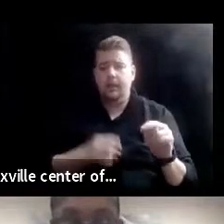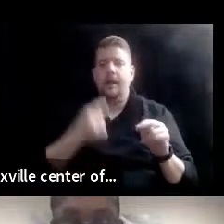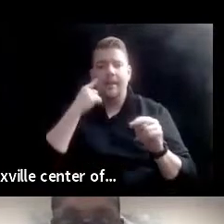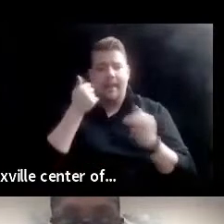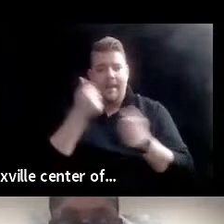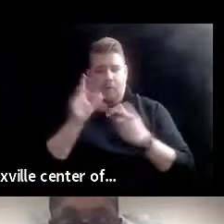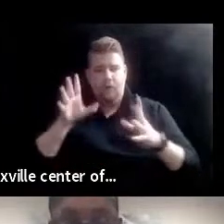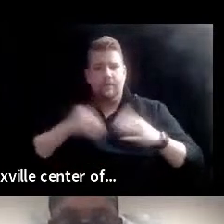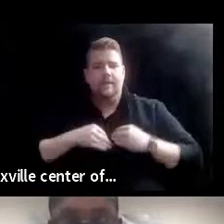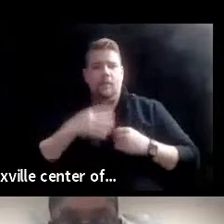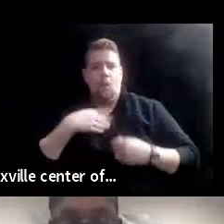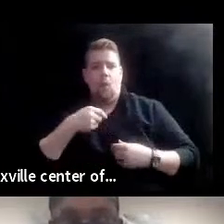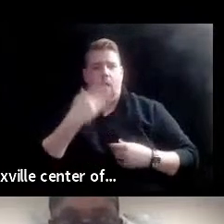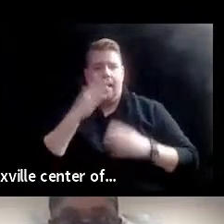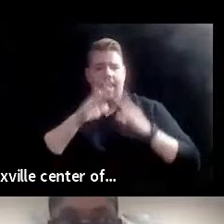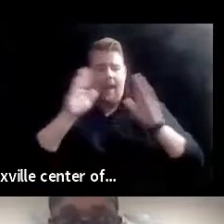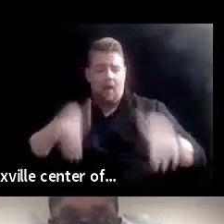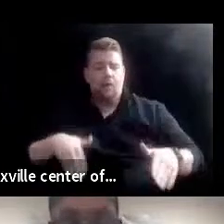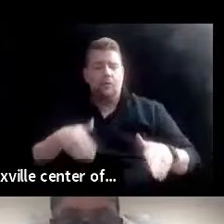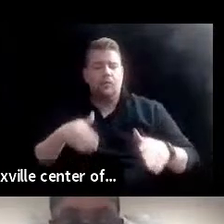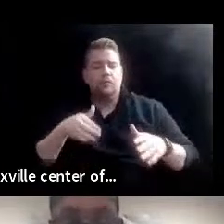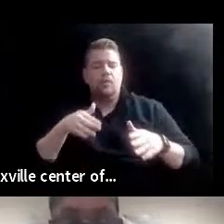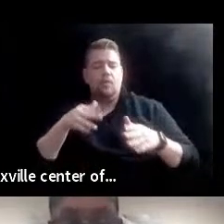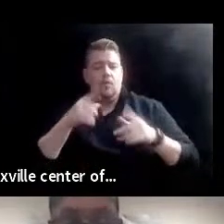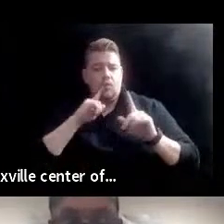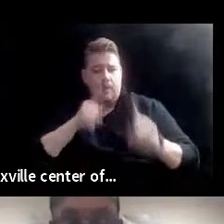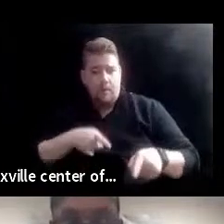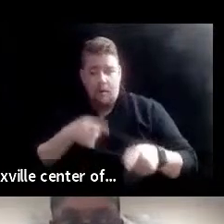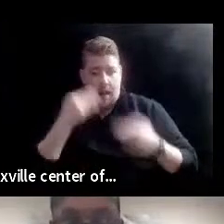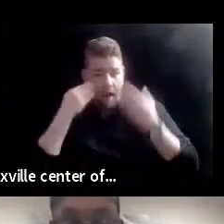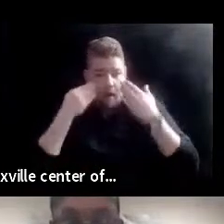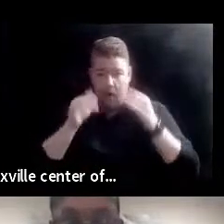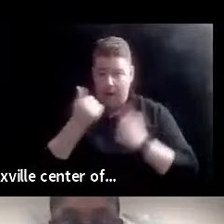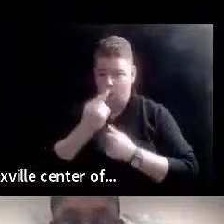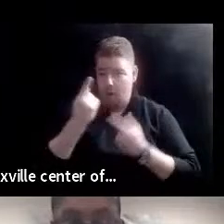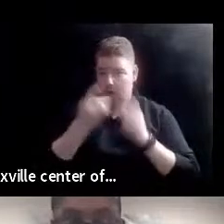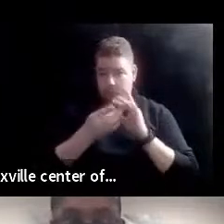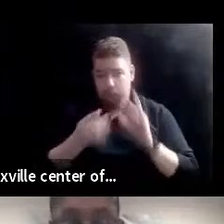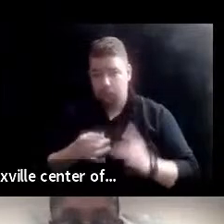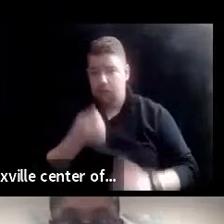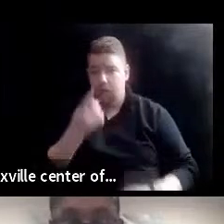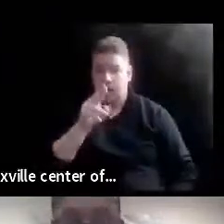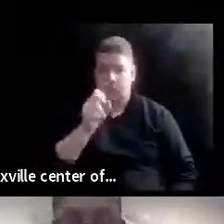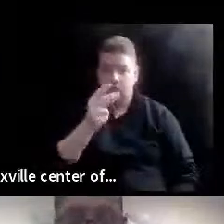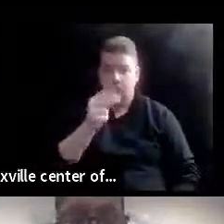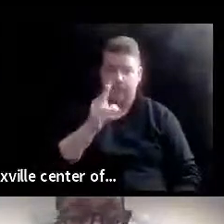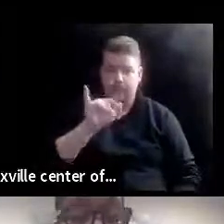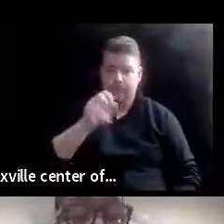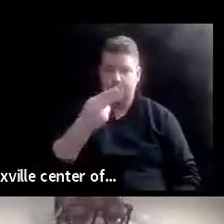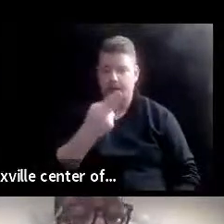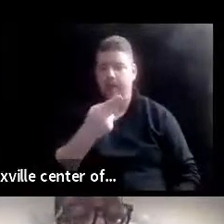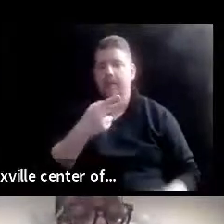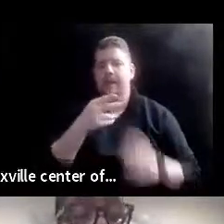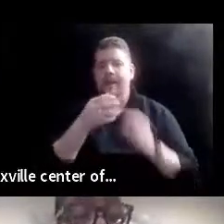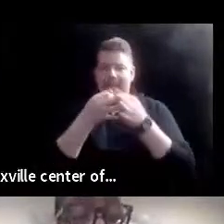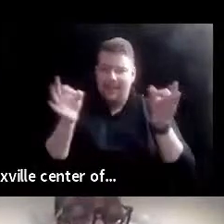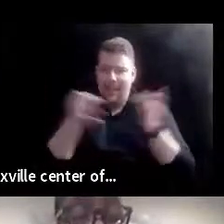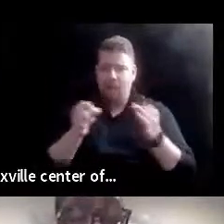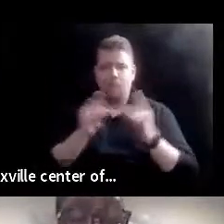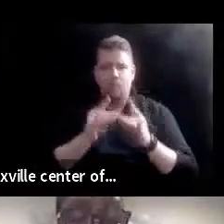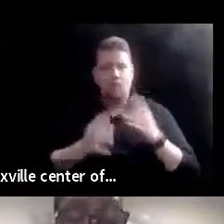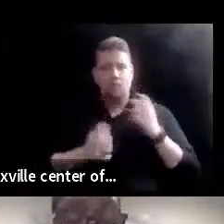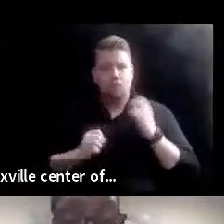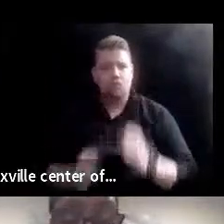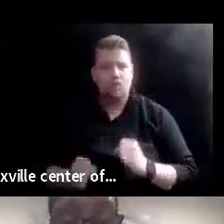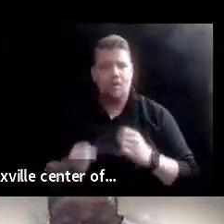House report. I'm not sure if anybody wants to bring up any. I know Dr. Shamia, you mentioned it earlier. The language is certainly much stronger